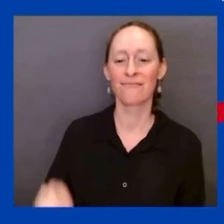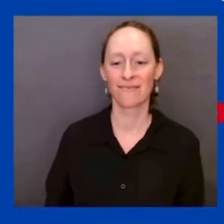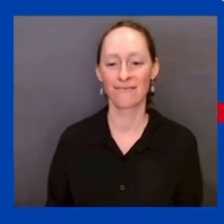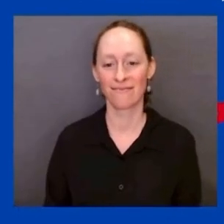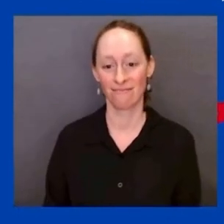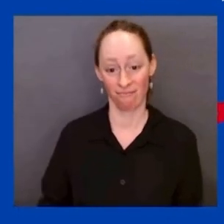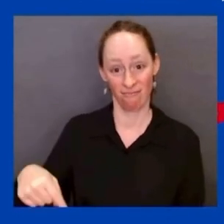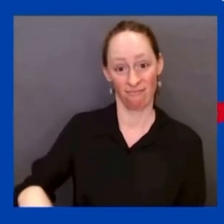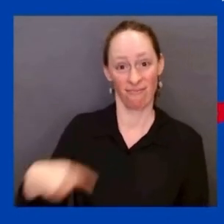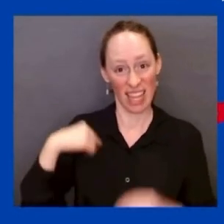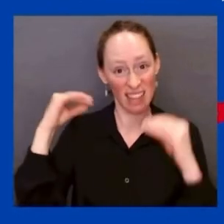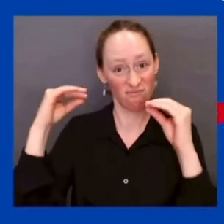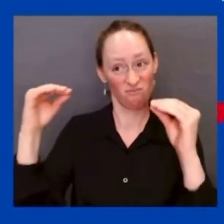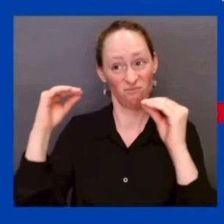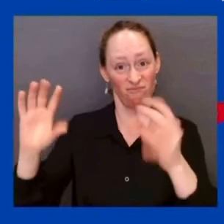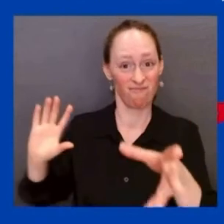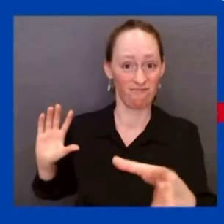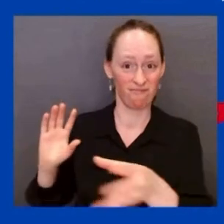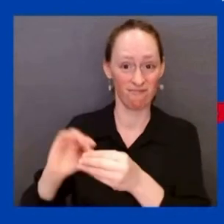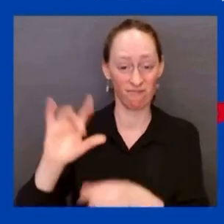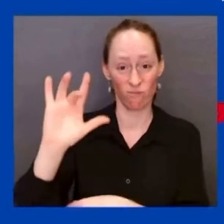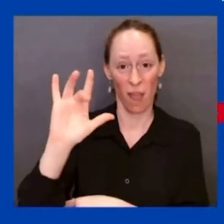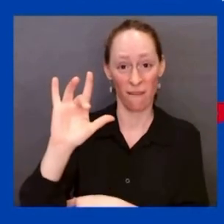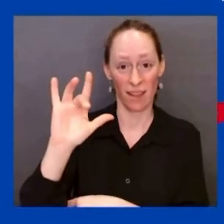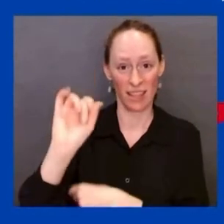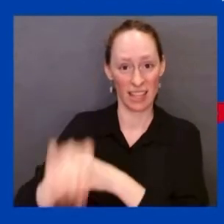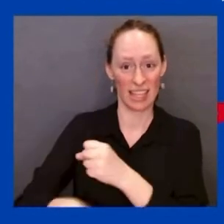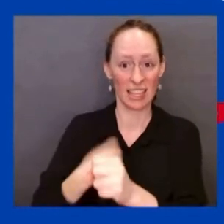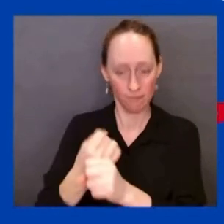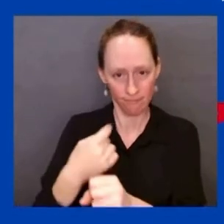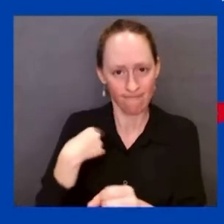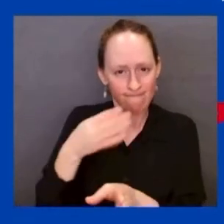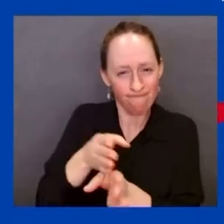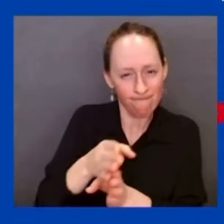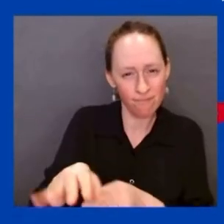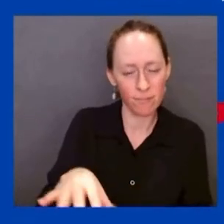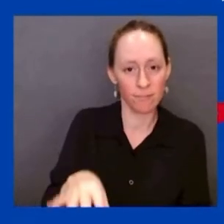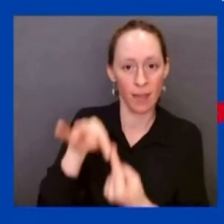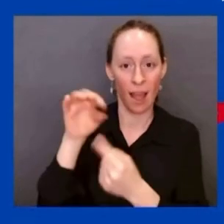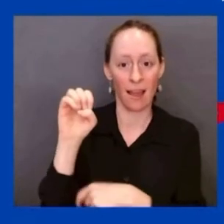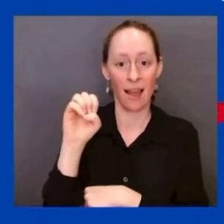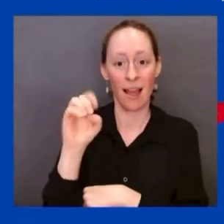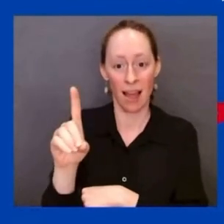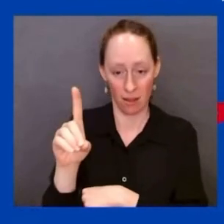Public Schools in the colorful state of Colorado.